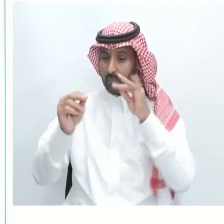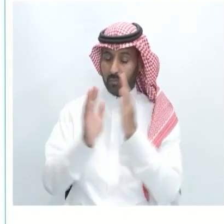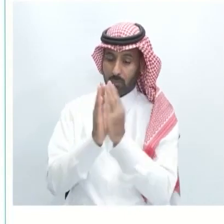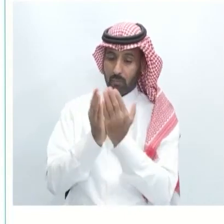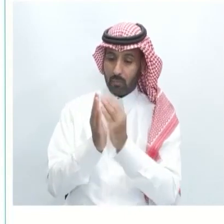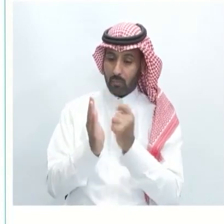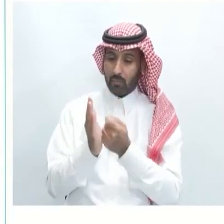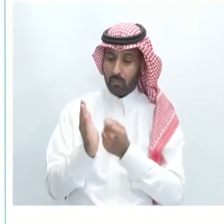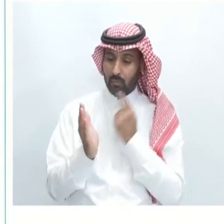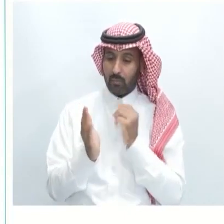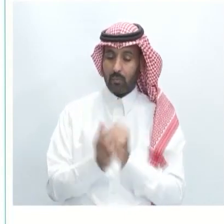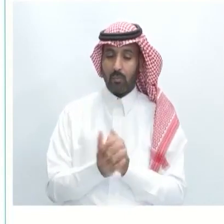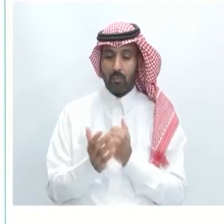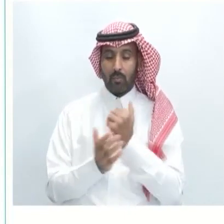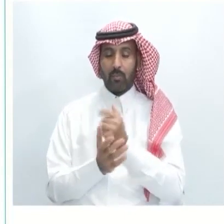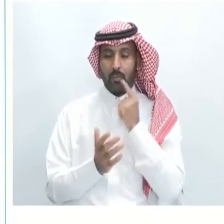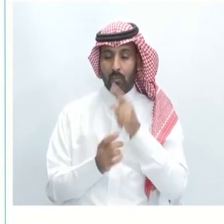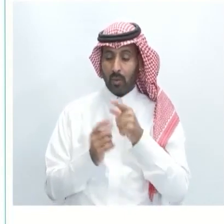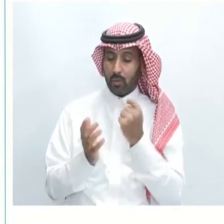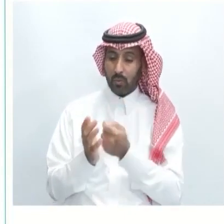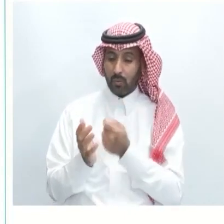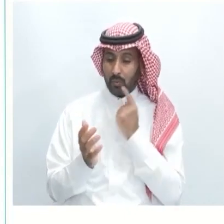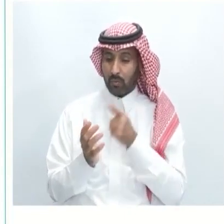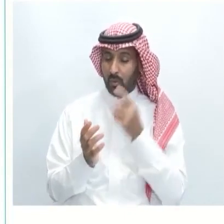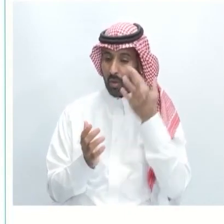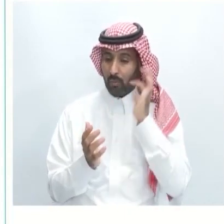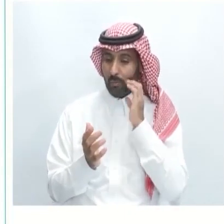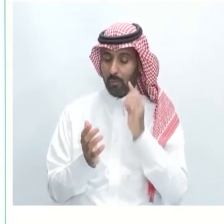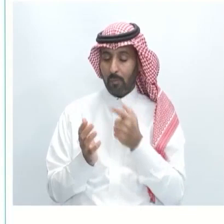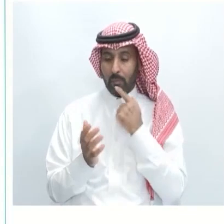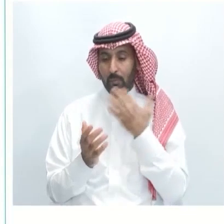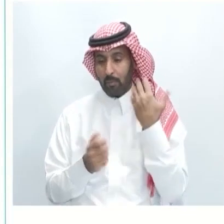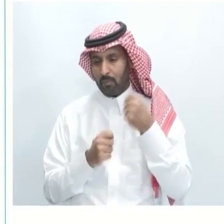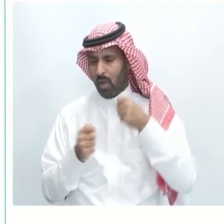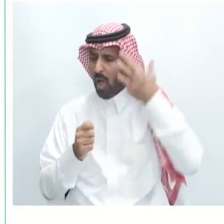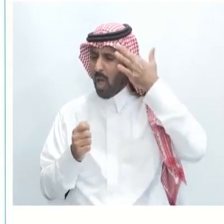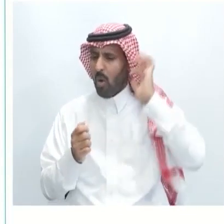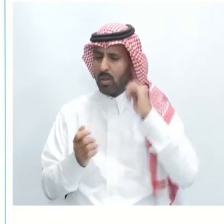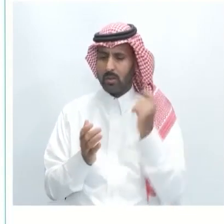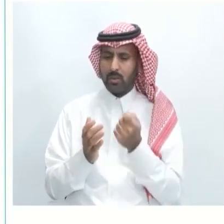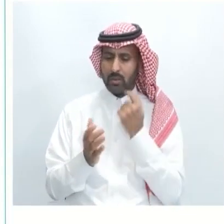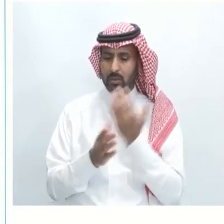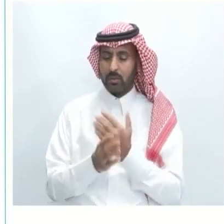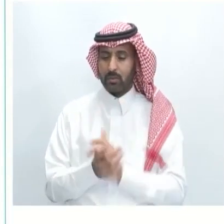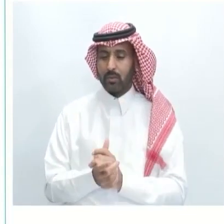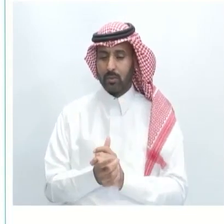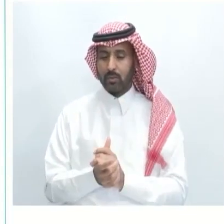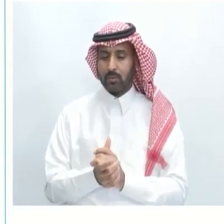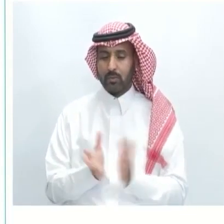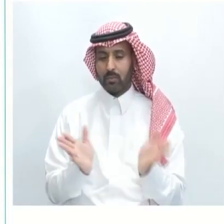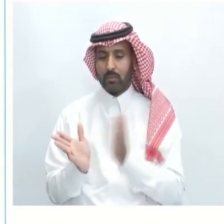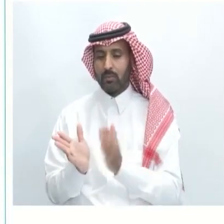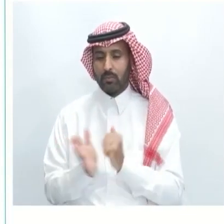77% satisfaction rating. Many authors cited both the creativity and flexibility of their job as reasons for their